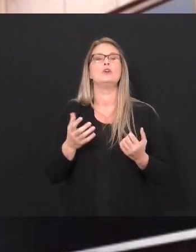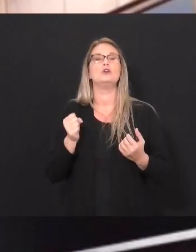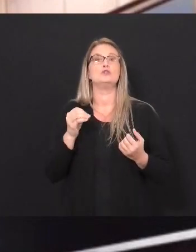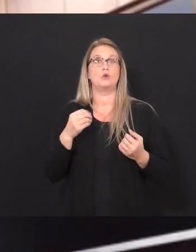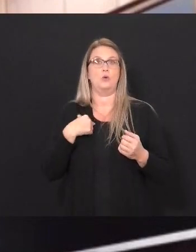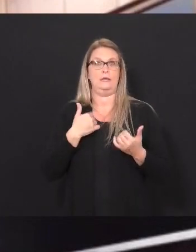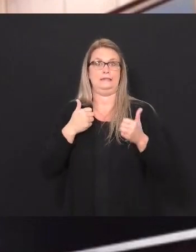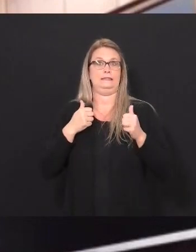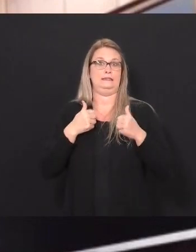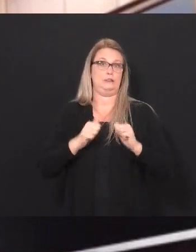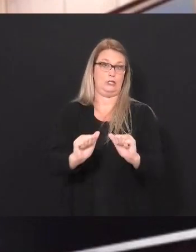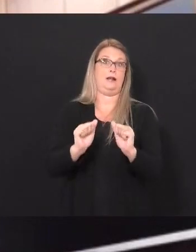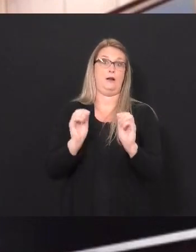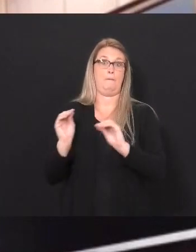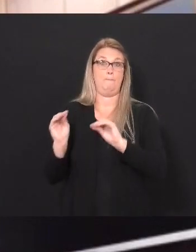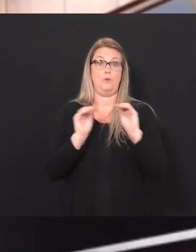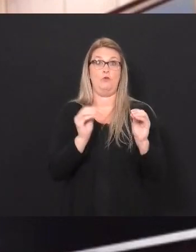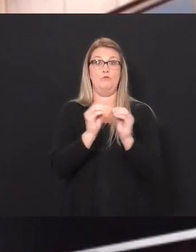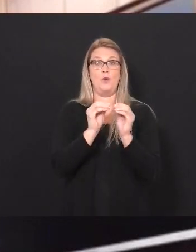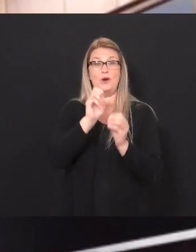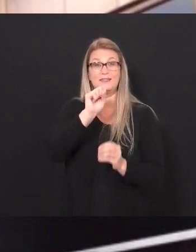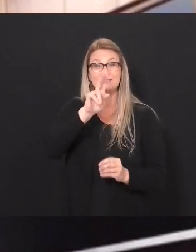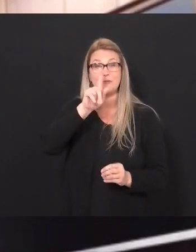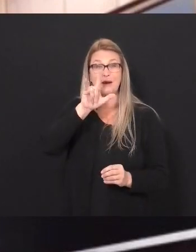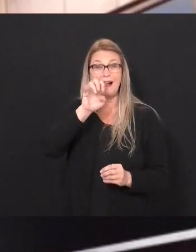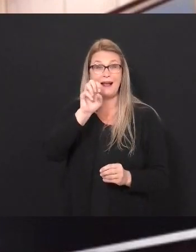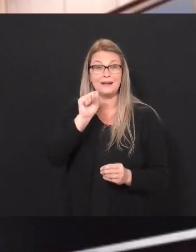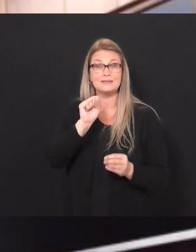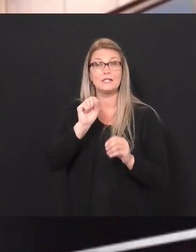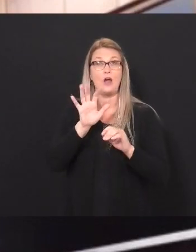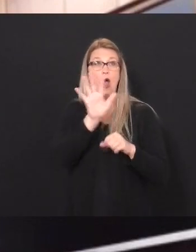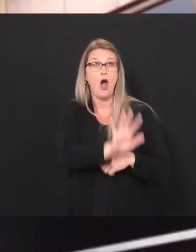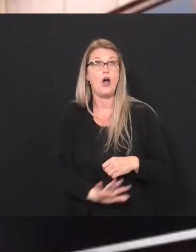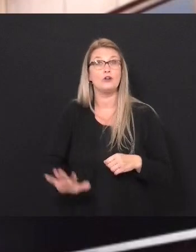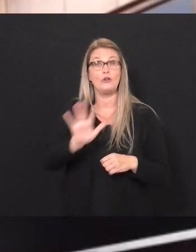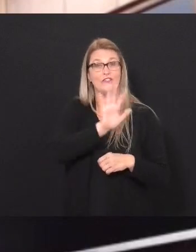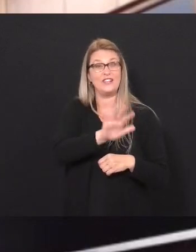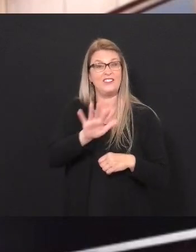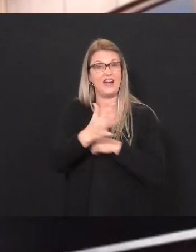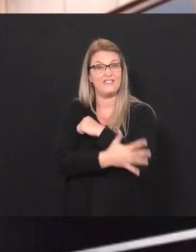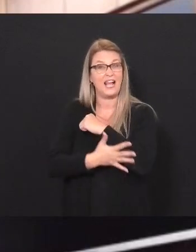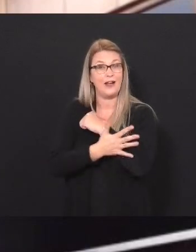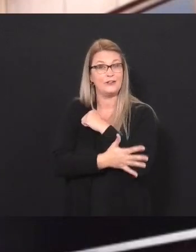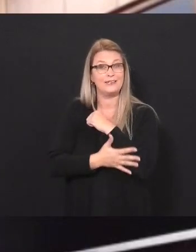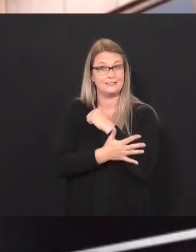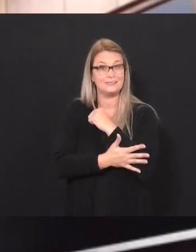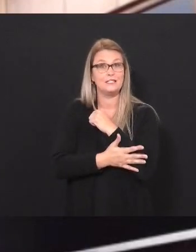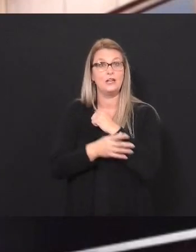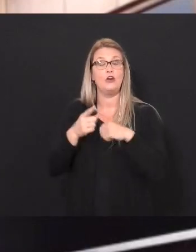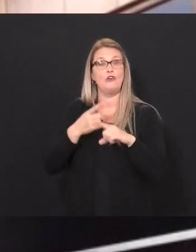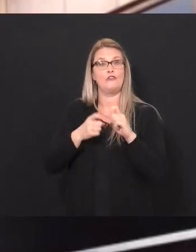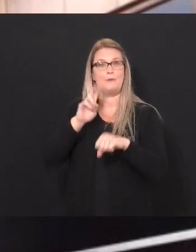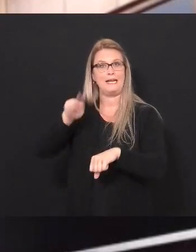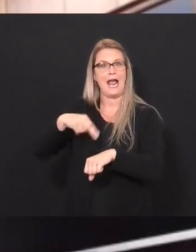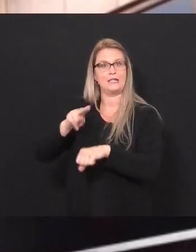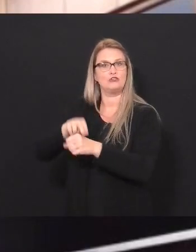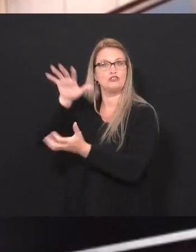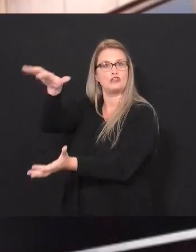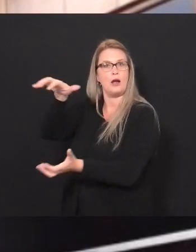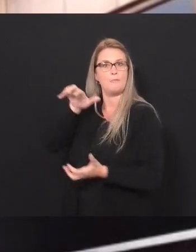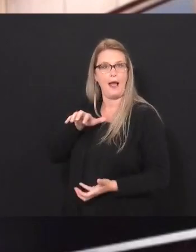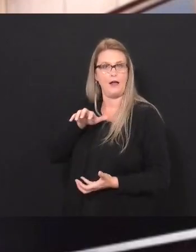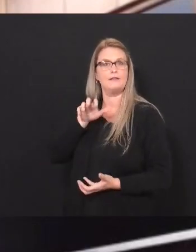supplies. Today, distribution will go out to all 55 counties from the items that have come in from the national stockpile, and at